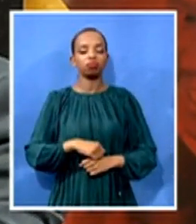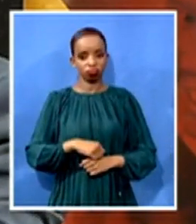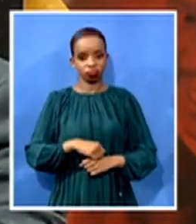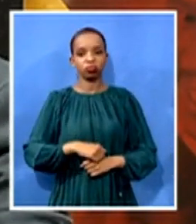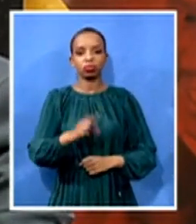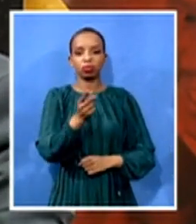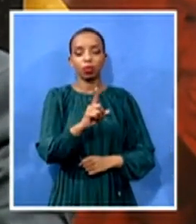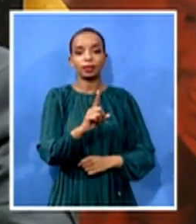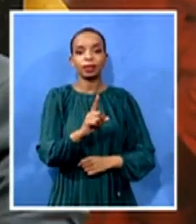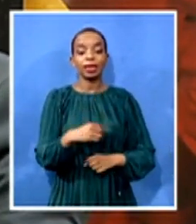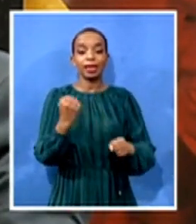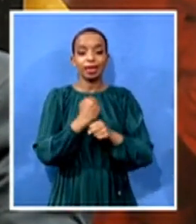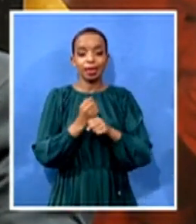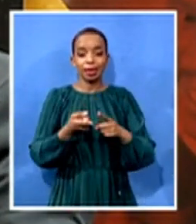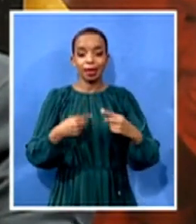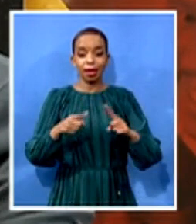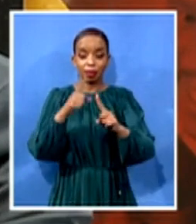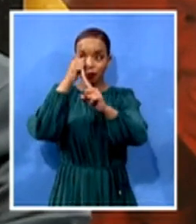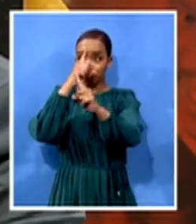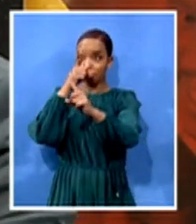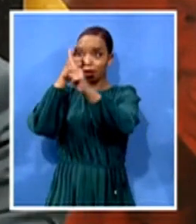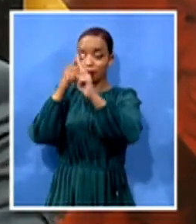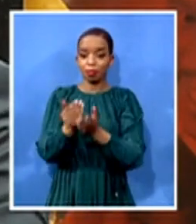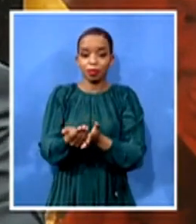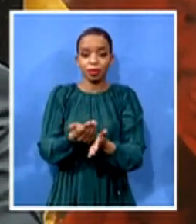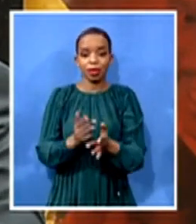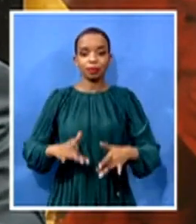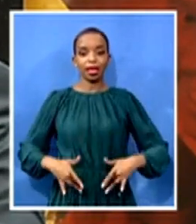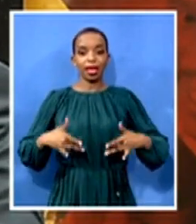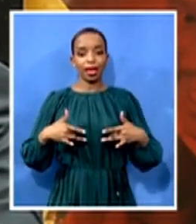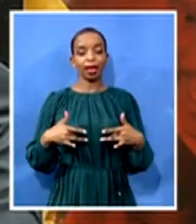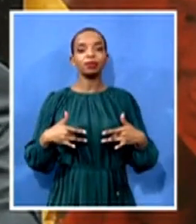that with the preservation of livelihood.